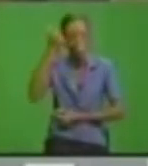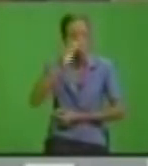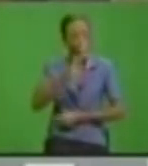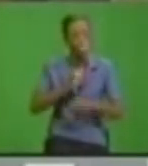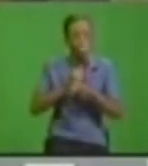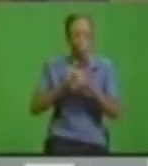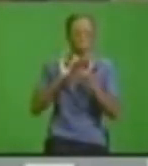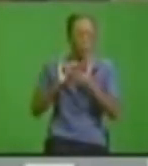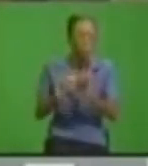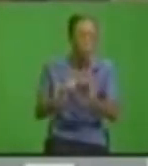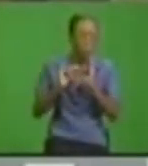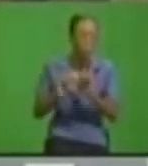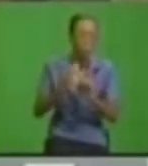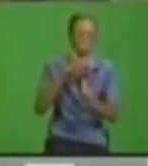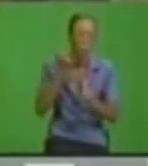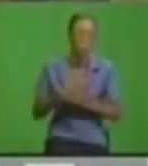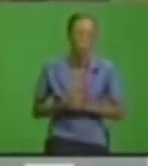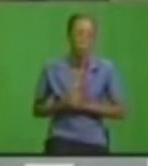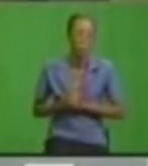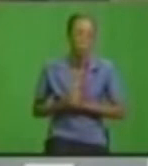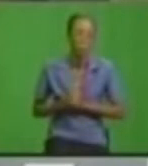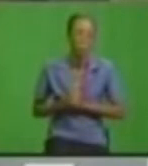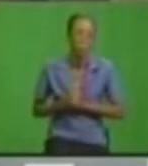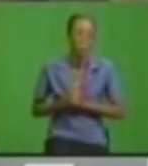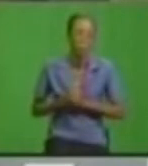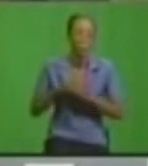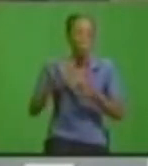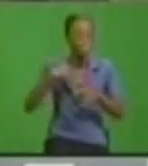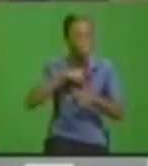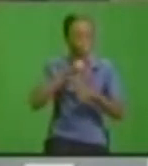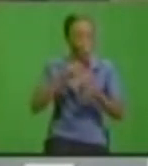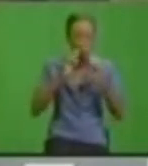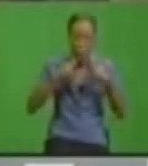continues to engage the astute intention and